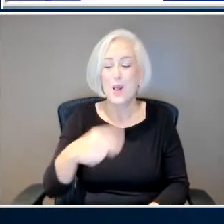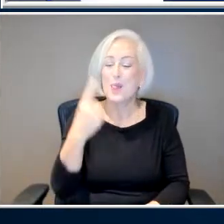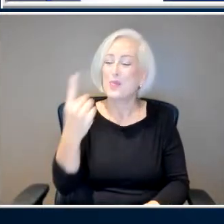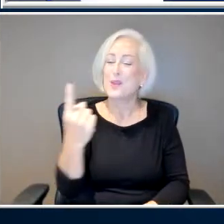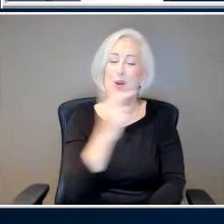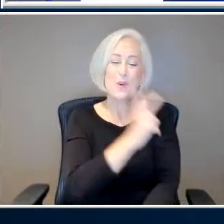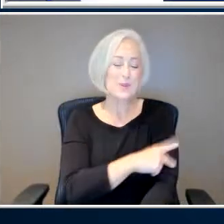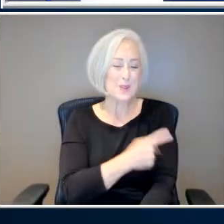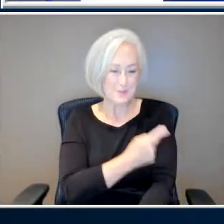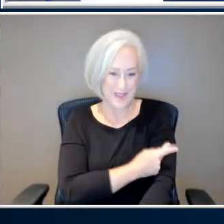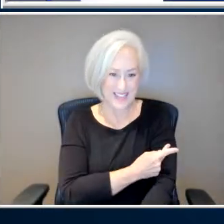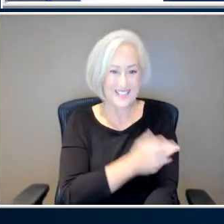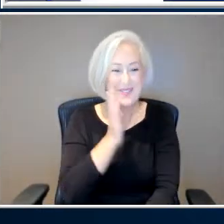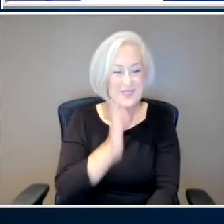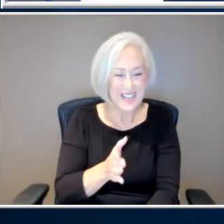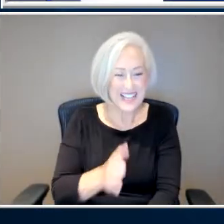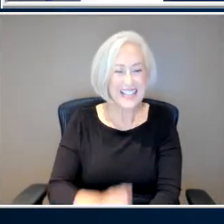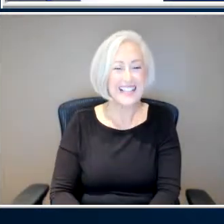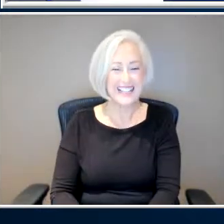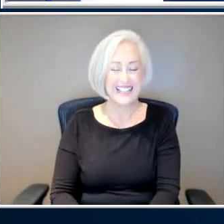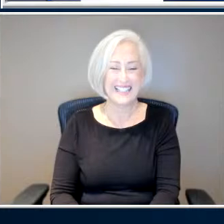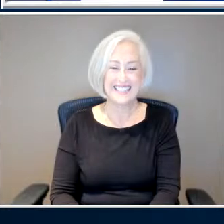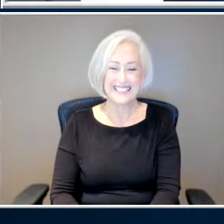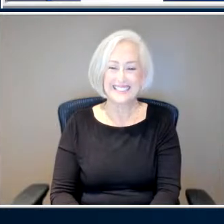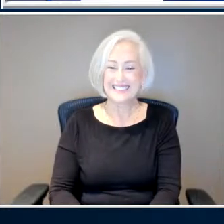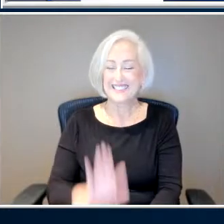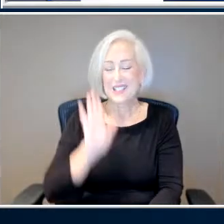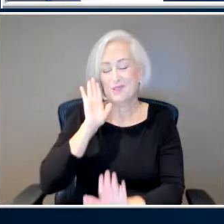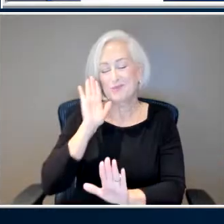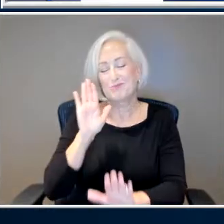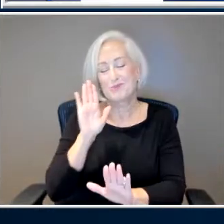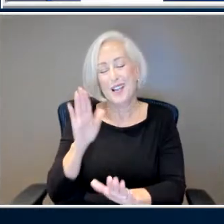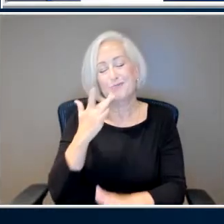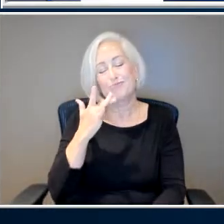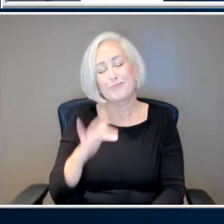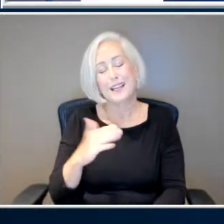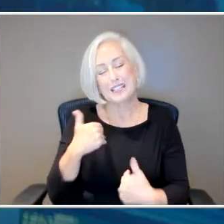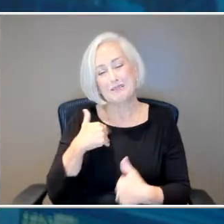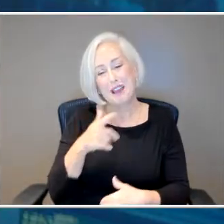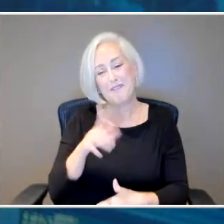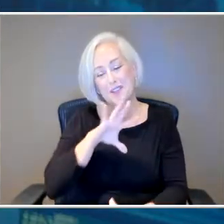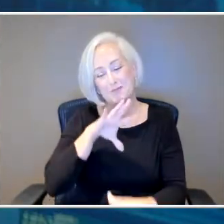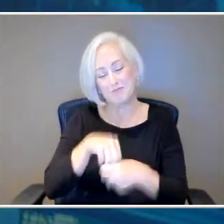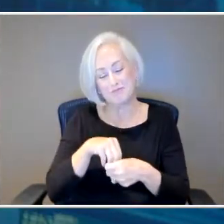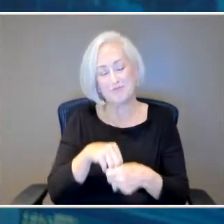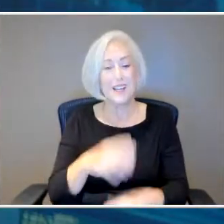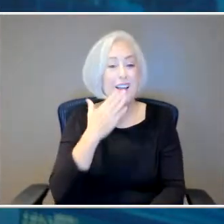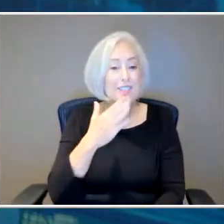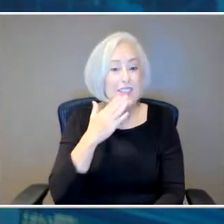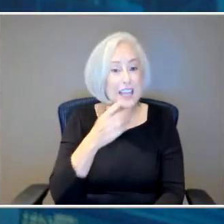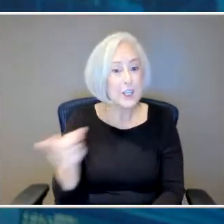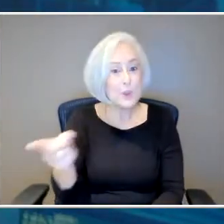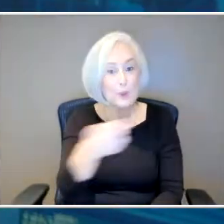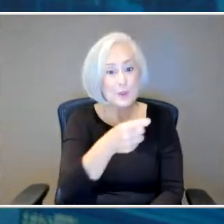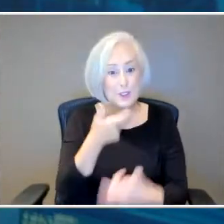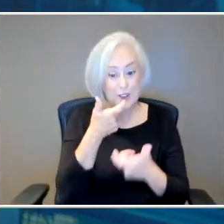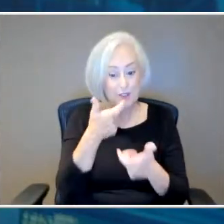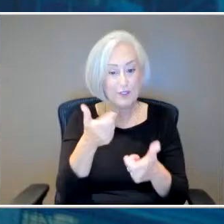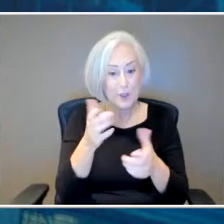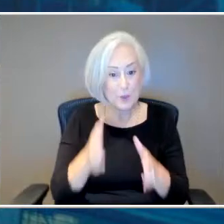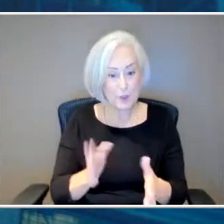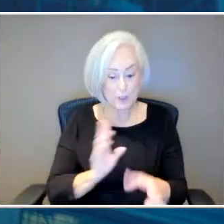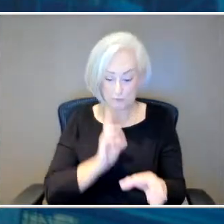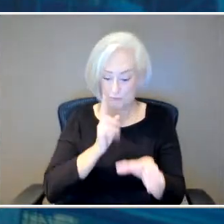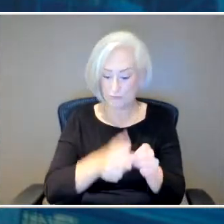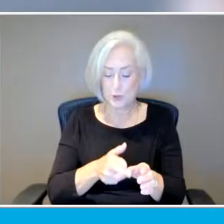very our generous. viewers. You're wonderful. We're lucky to have you. Thank you to our viewers for joining the conversation. We will see you right back